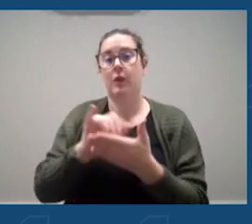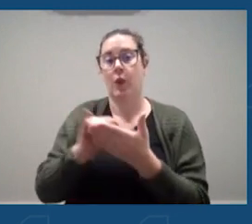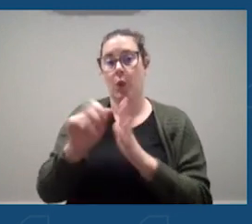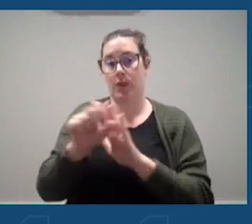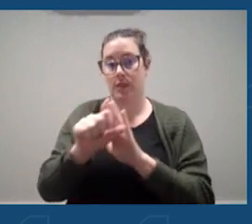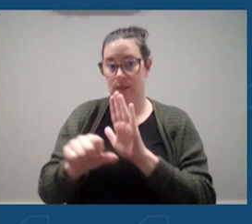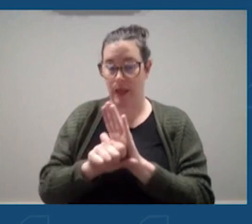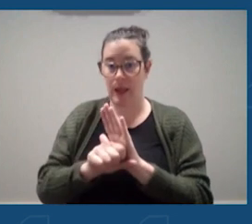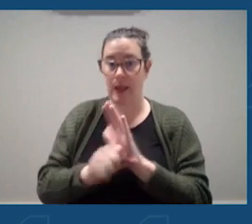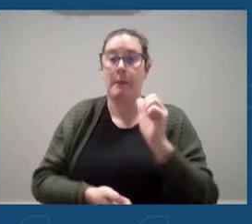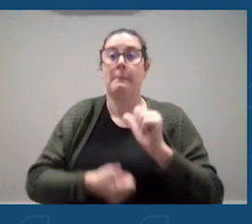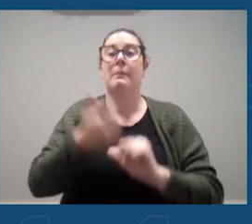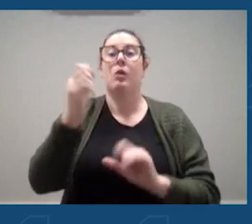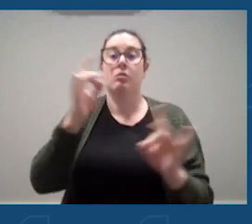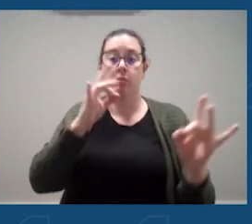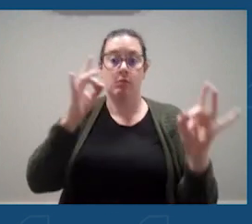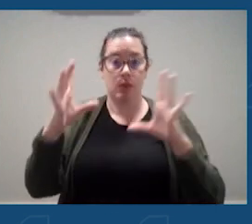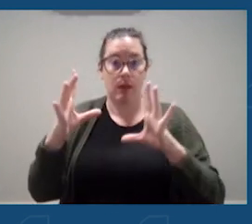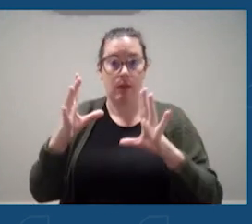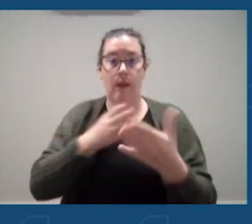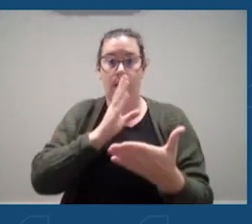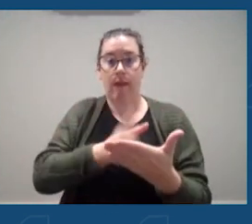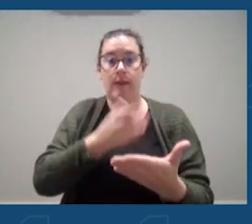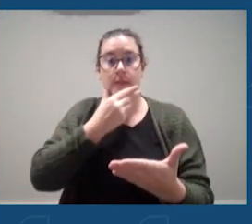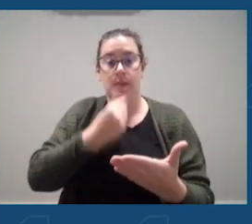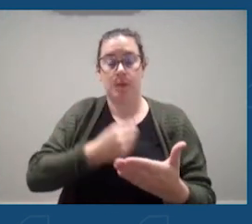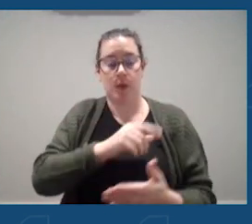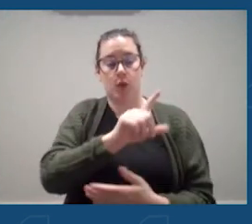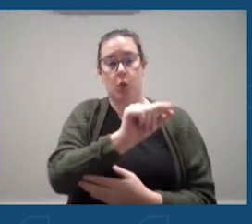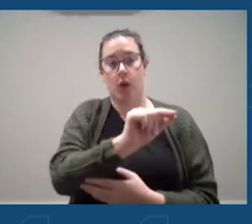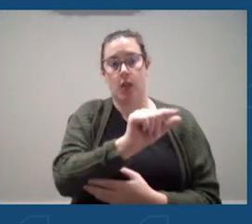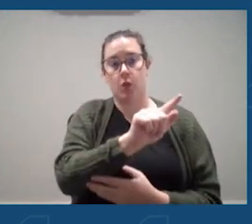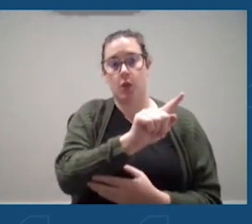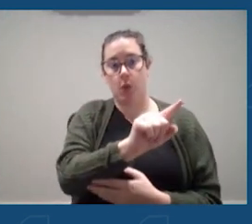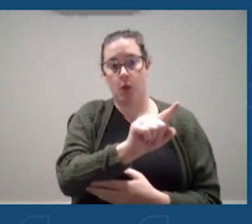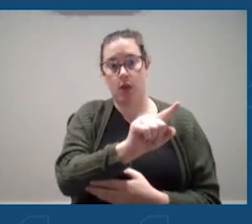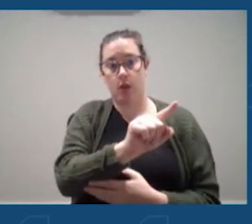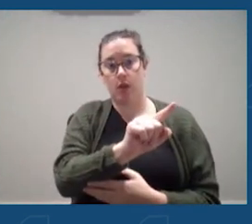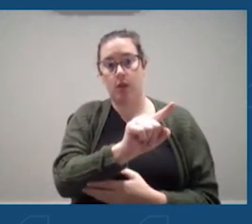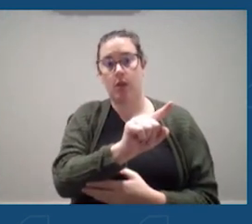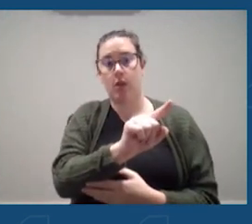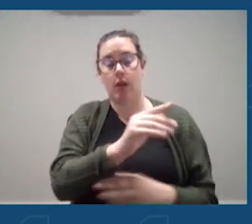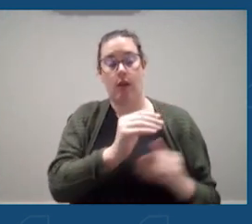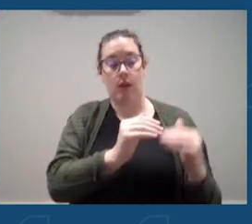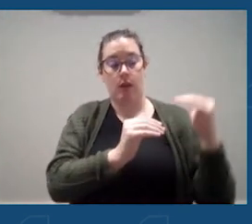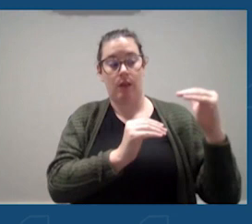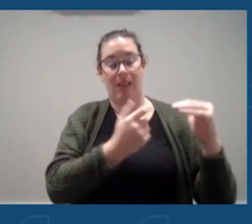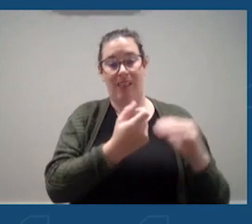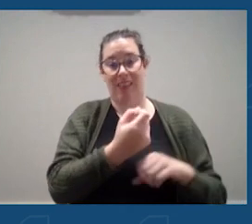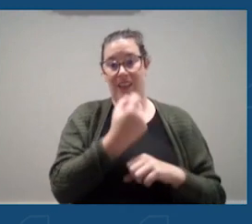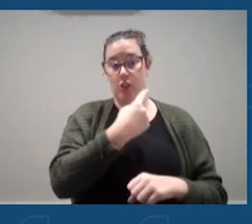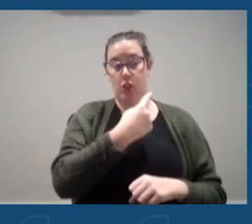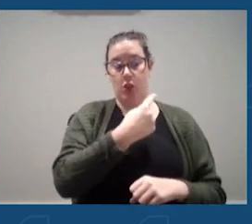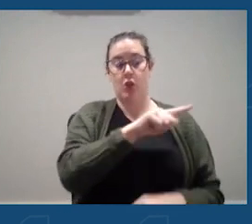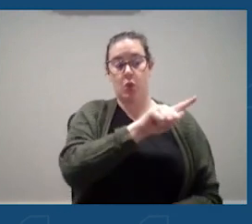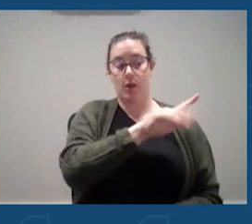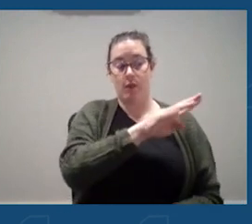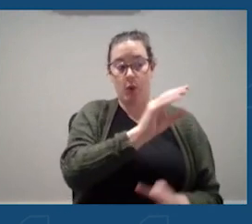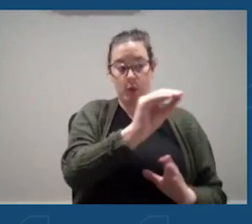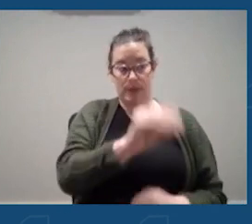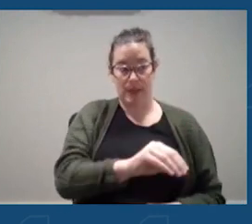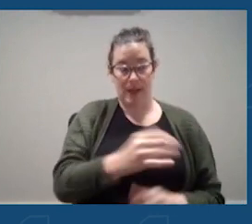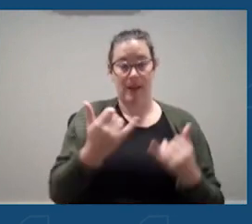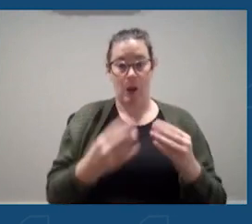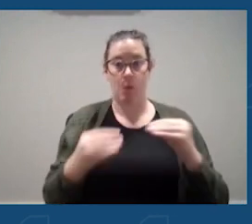in anti-Semitic incidents in 2021, up 24% from the year before, which is already a high year from the year before. So it's a very large, a